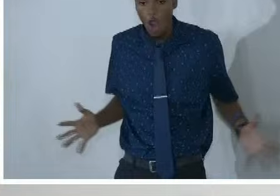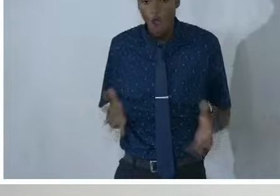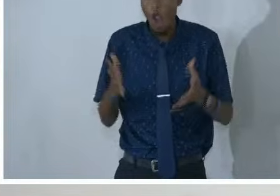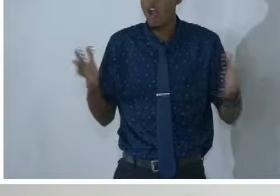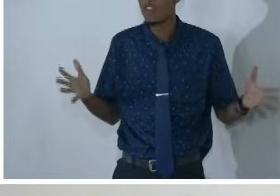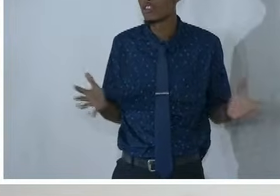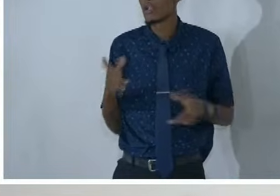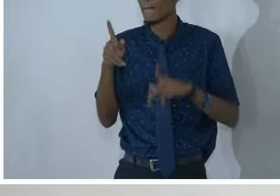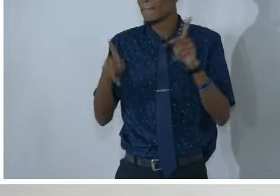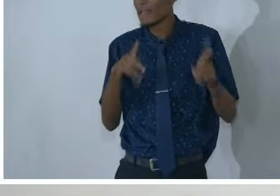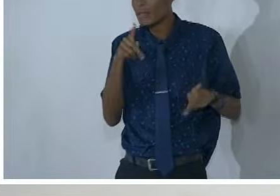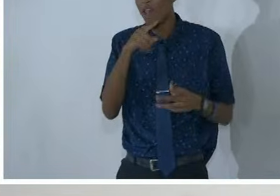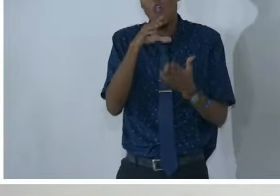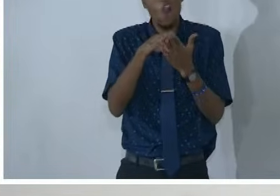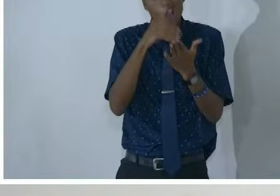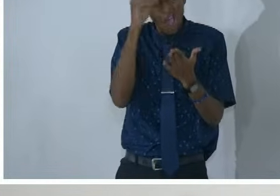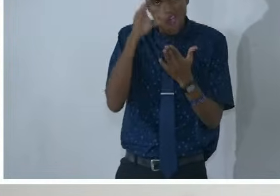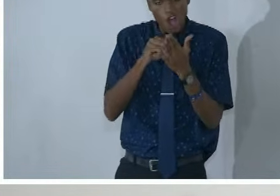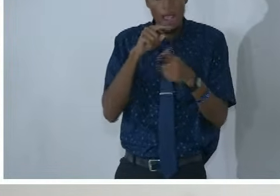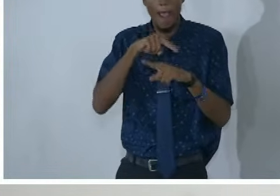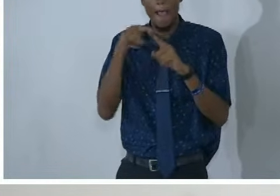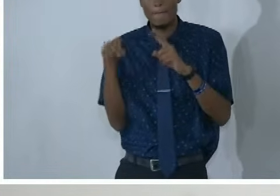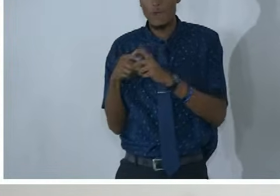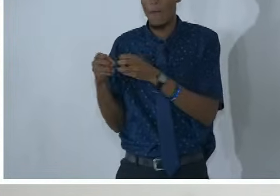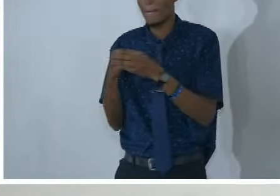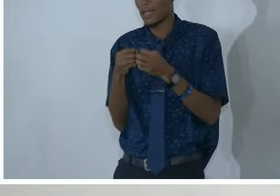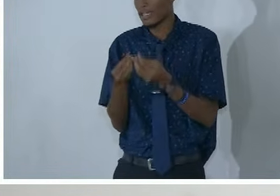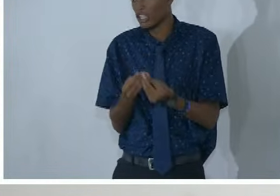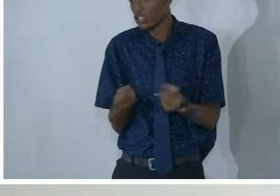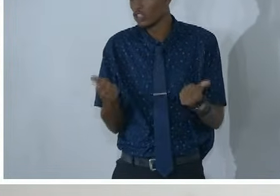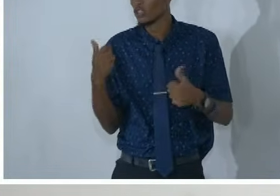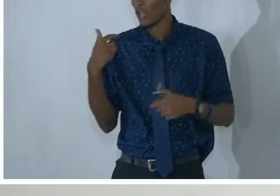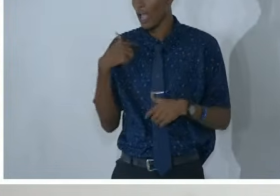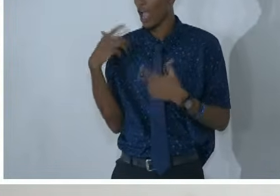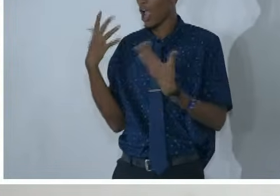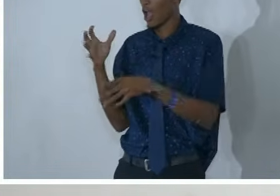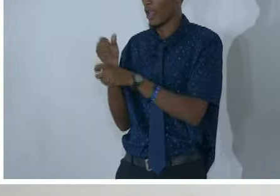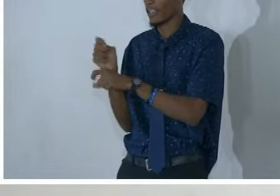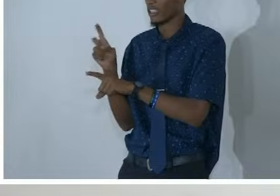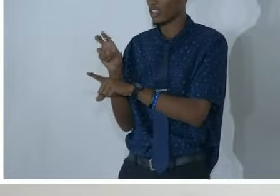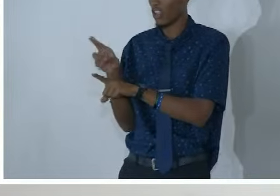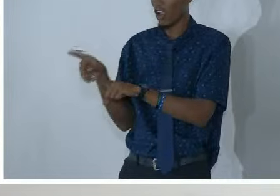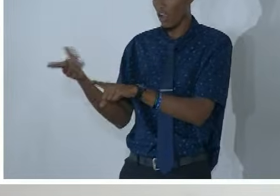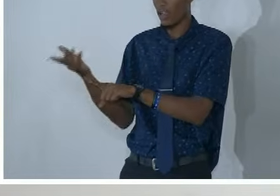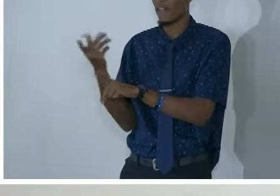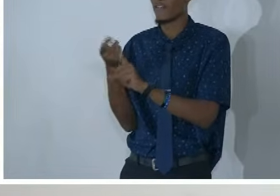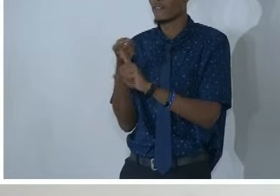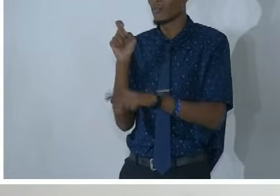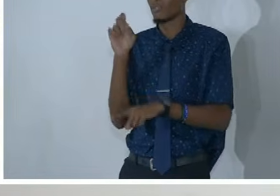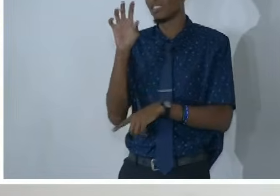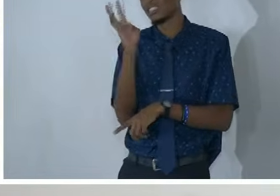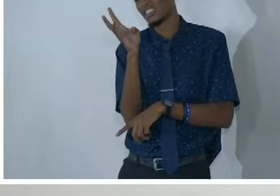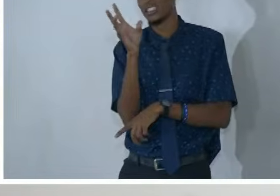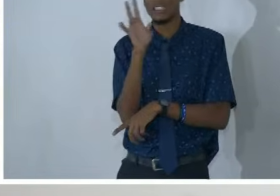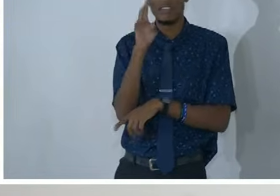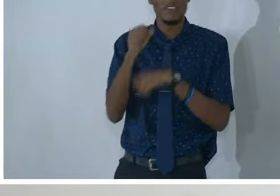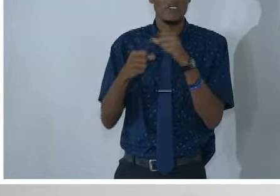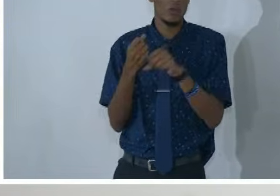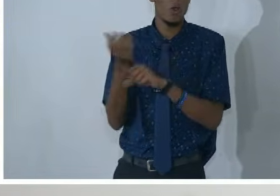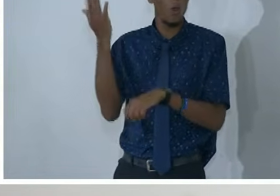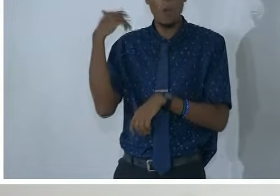to learn about mediation. So I got the DRA, for example, 7 years ago, to